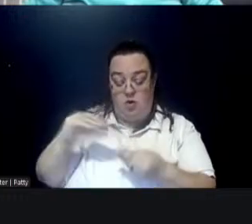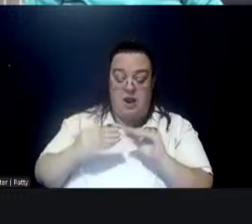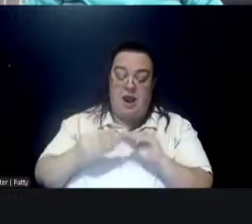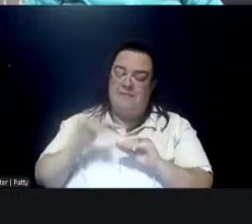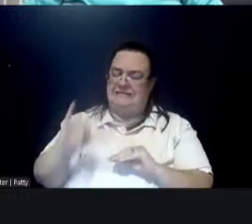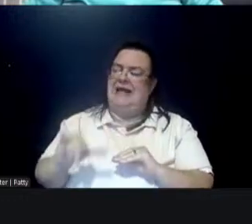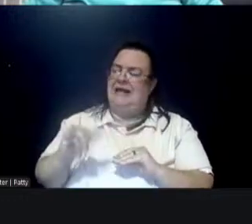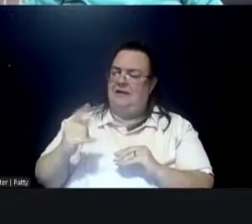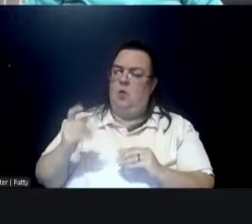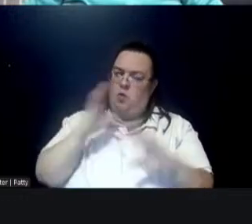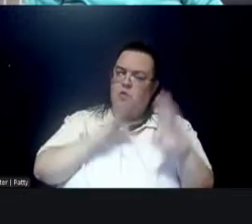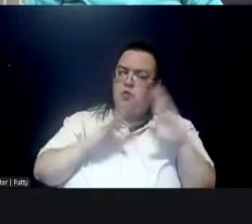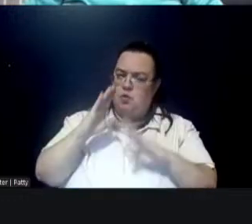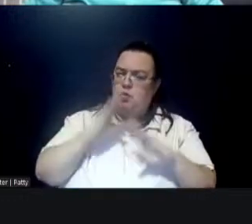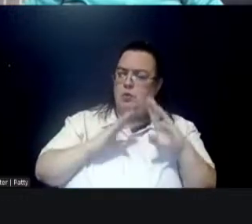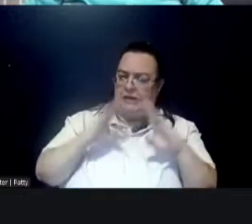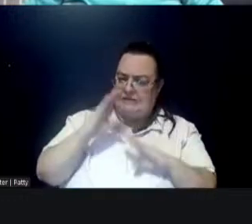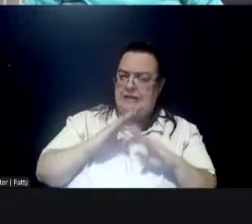worrisome.